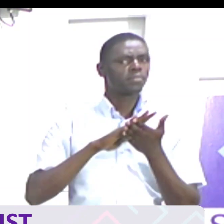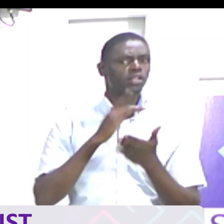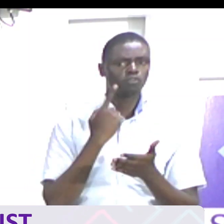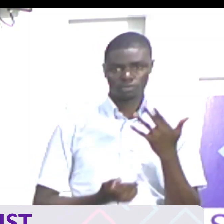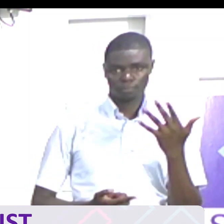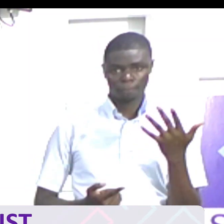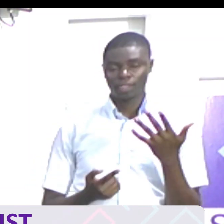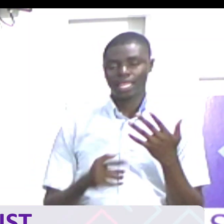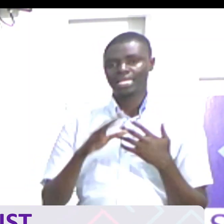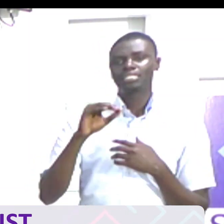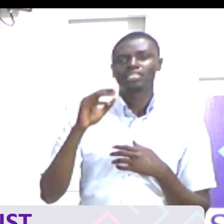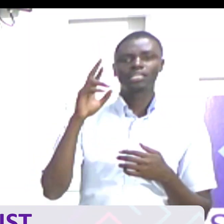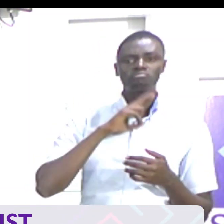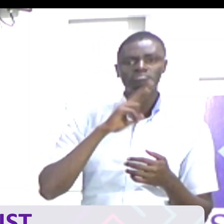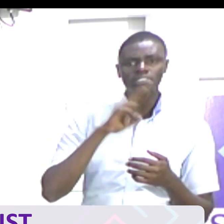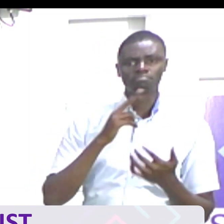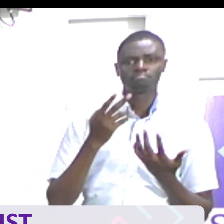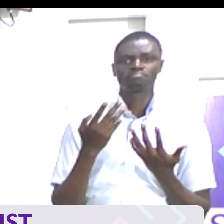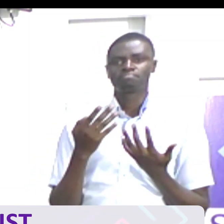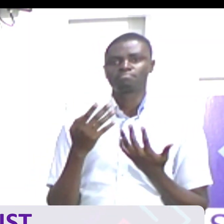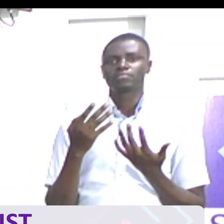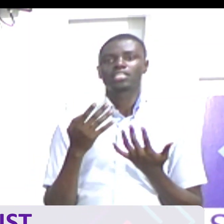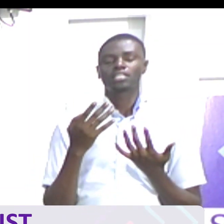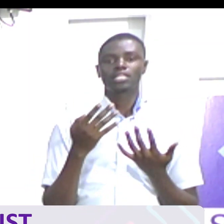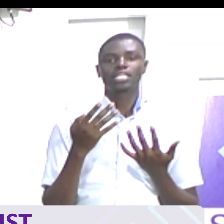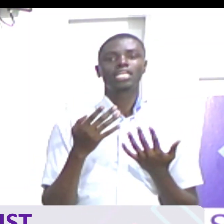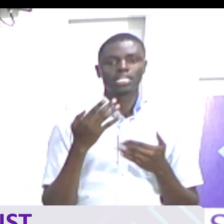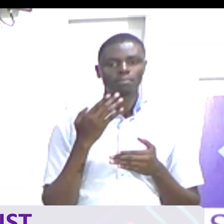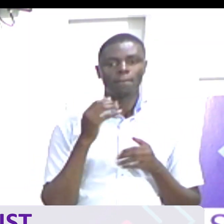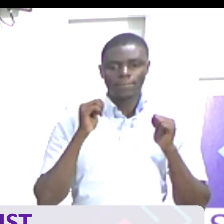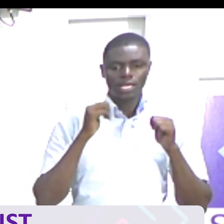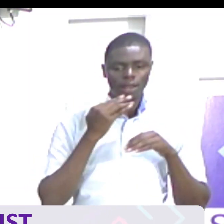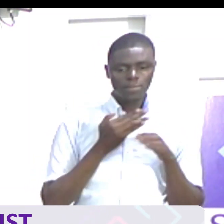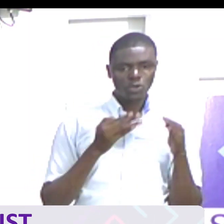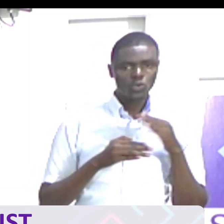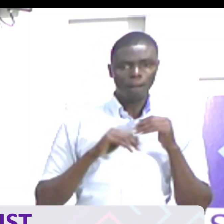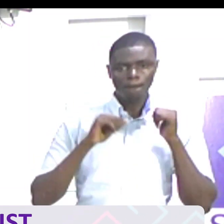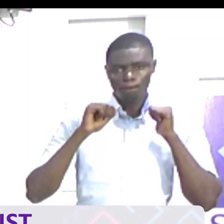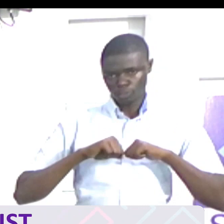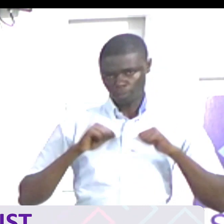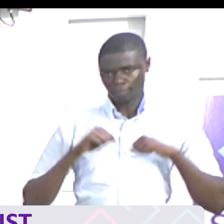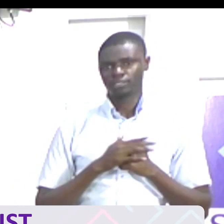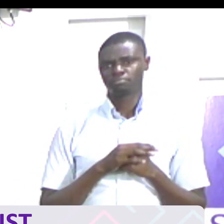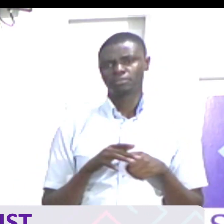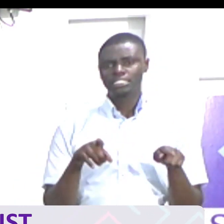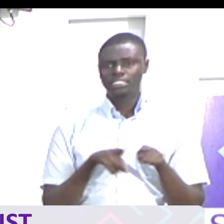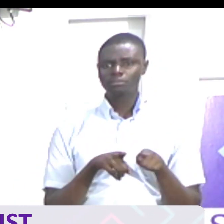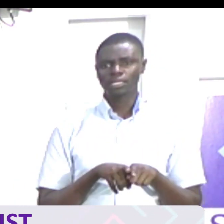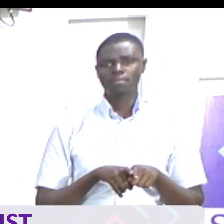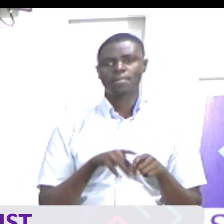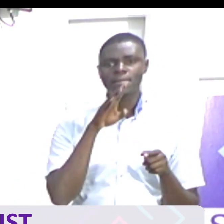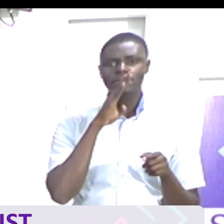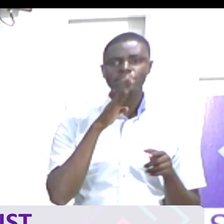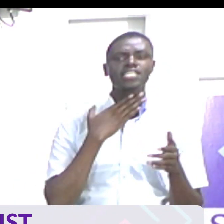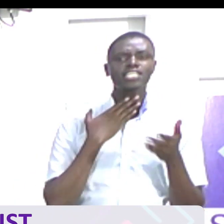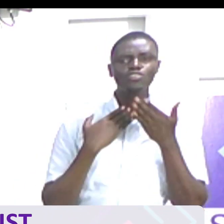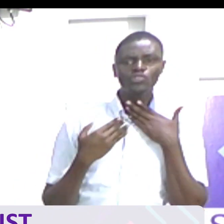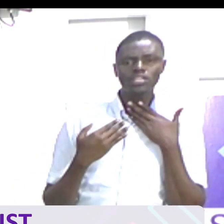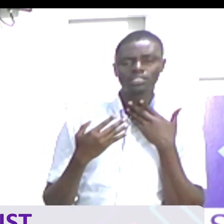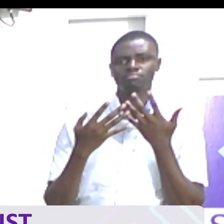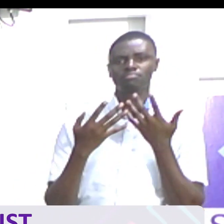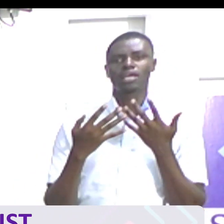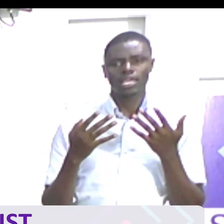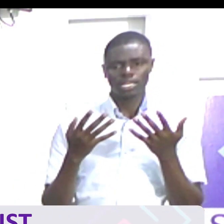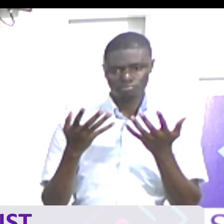say taking risks, when you say ili kuja bring possibility. Unajua? And also that is the same thing with being curious. Being curious